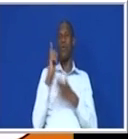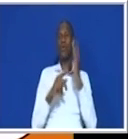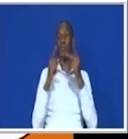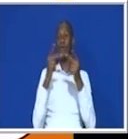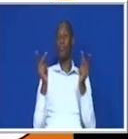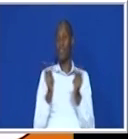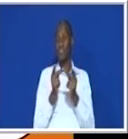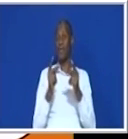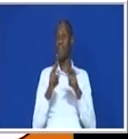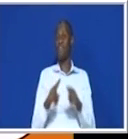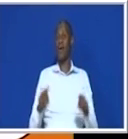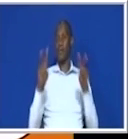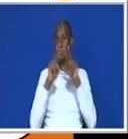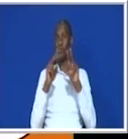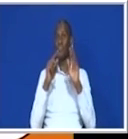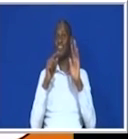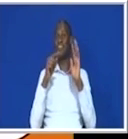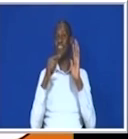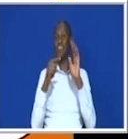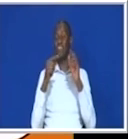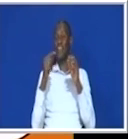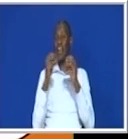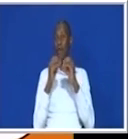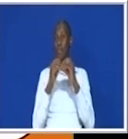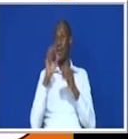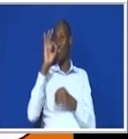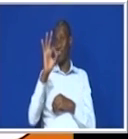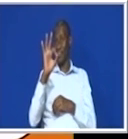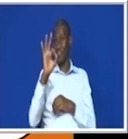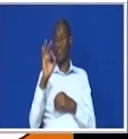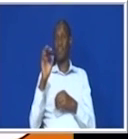place value of digit 3 in